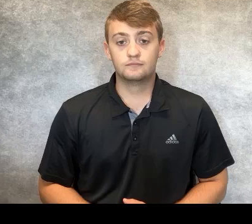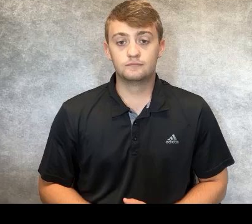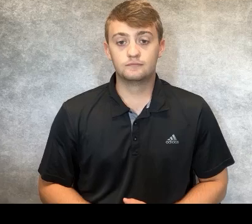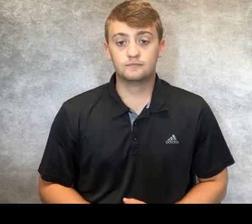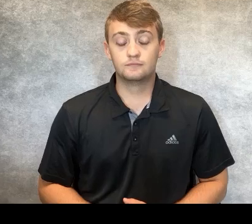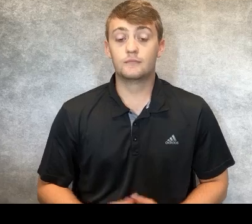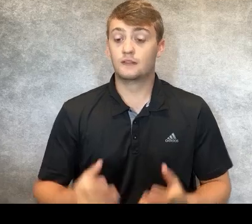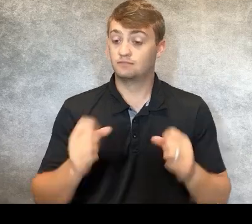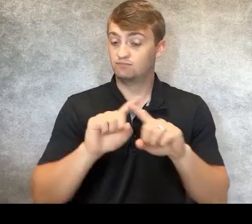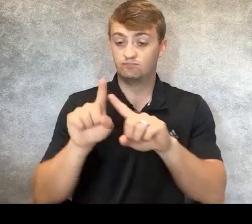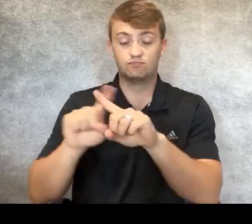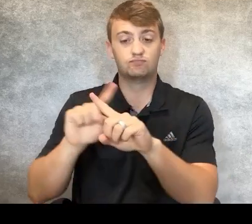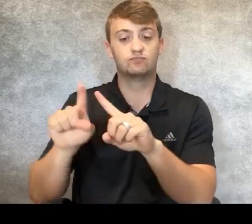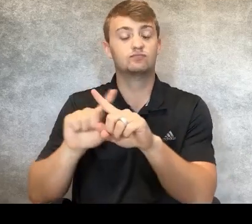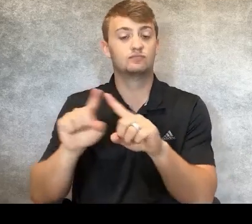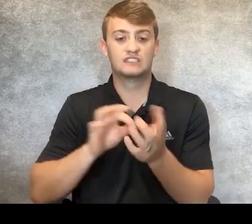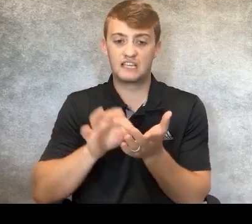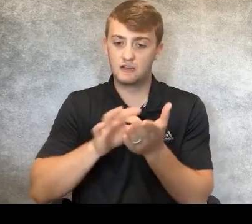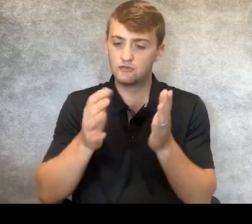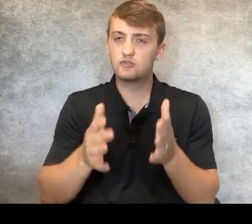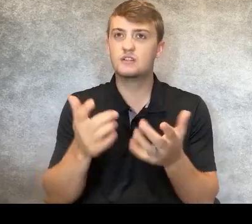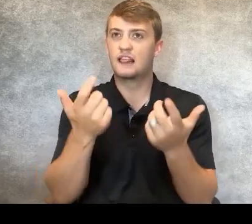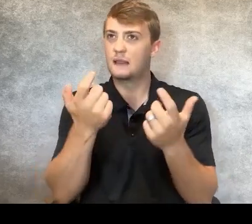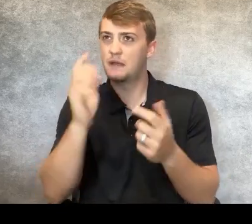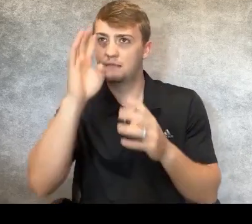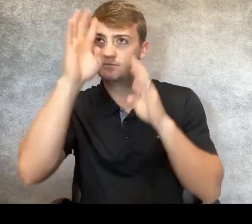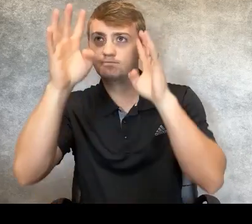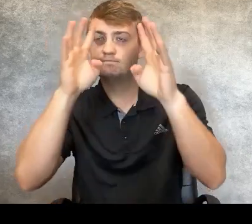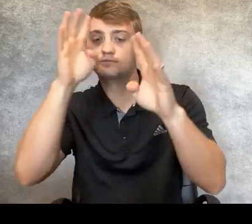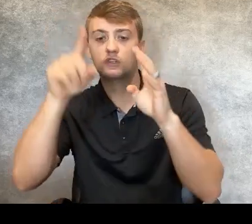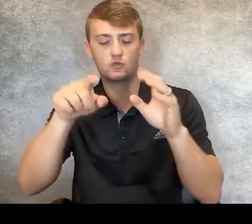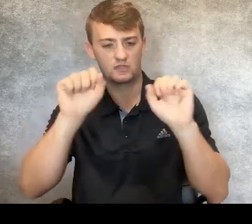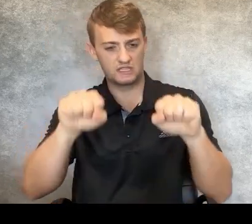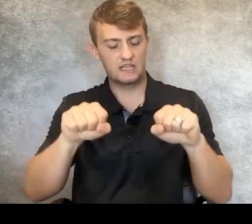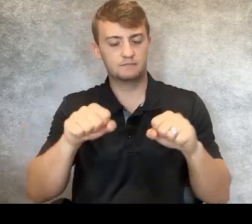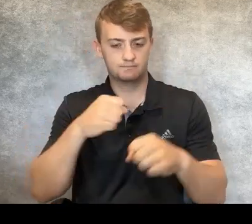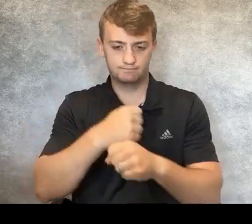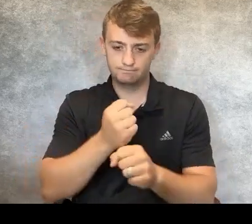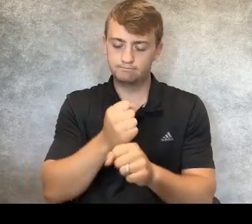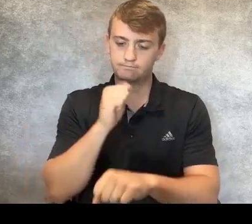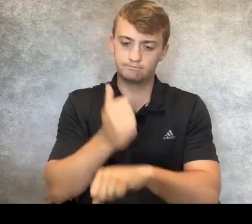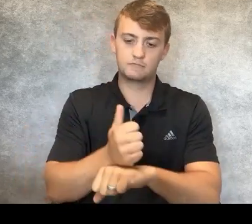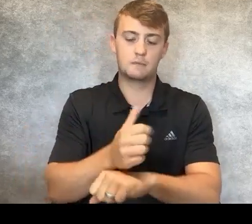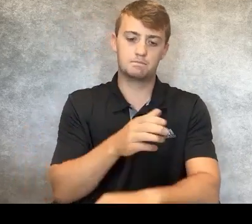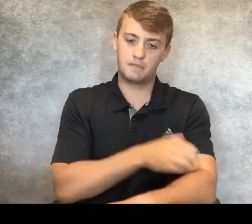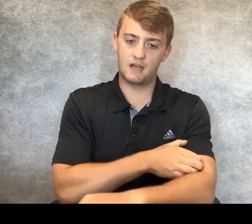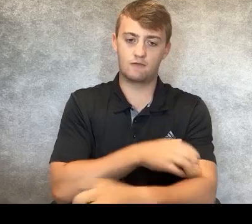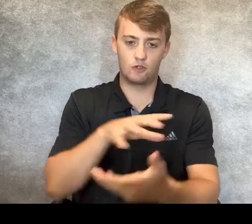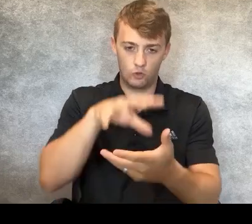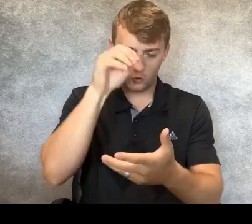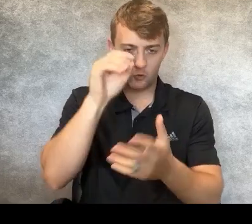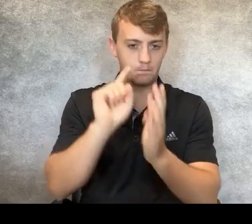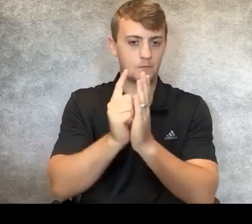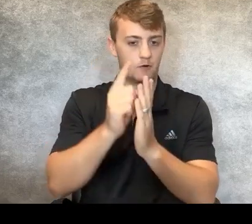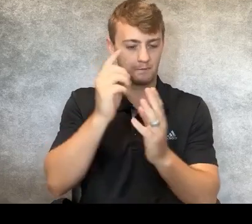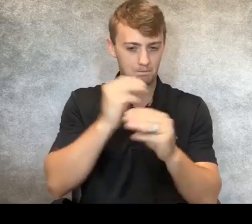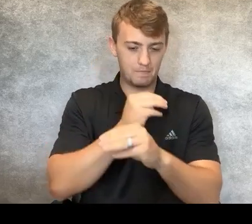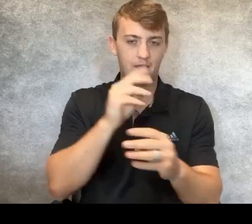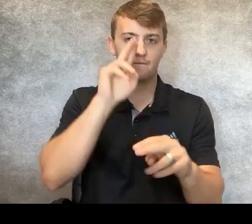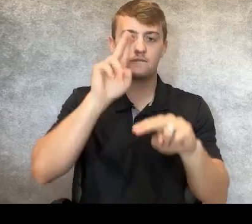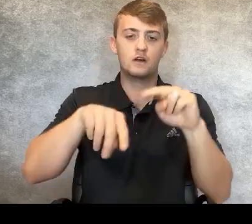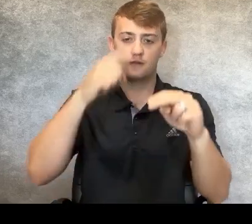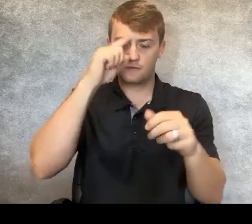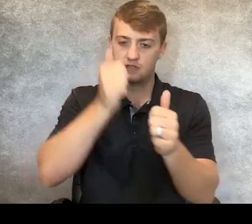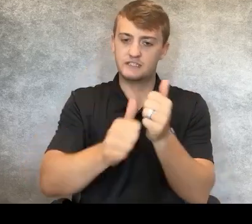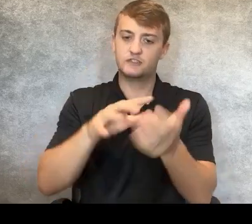With just a handful of counters and a little creativity, you can create powerful learning moments by making math meaningful and fun for every